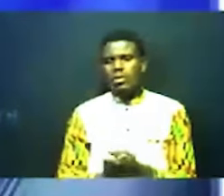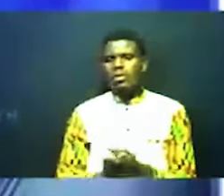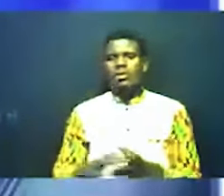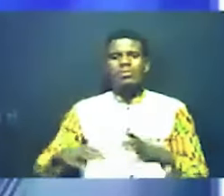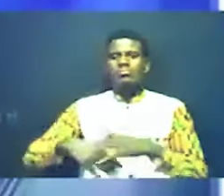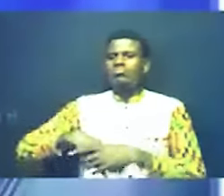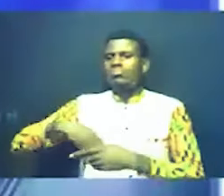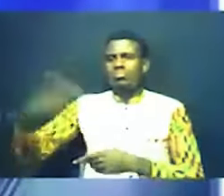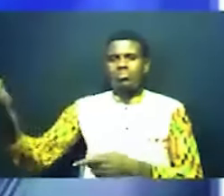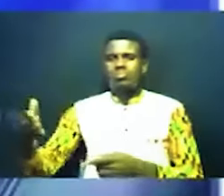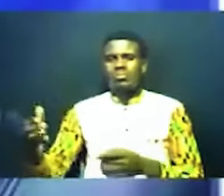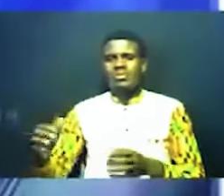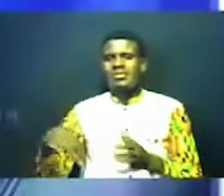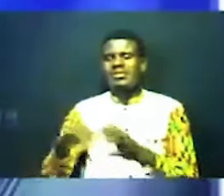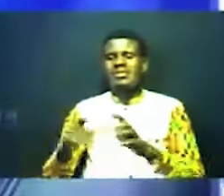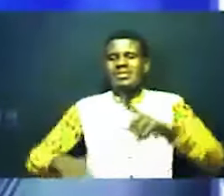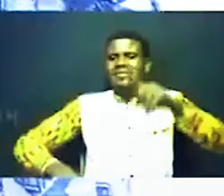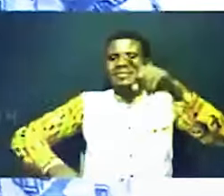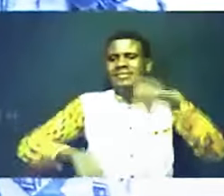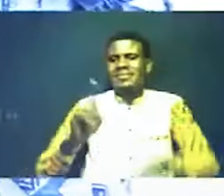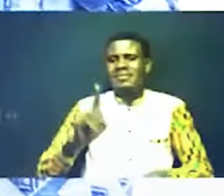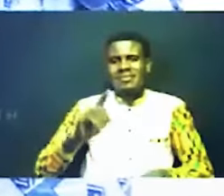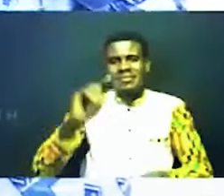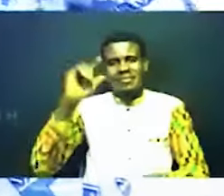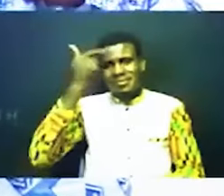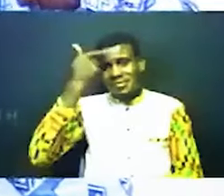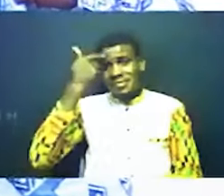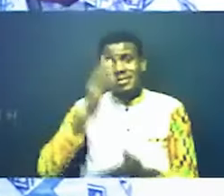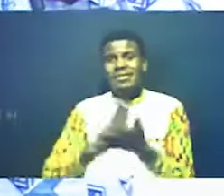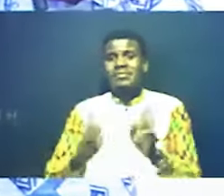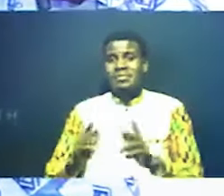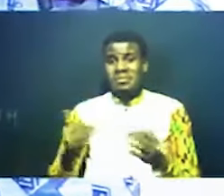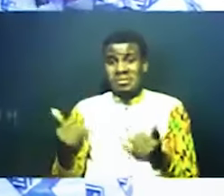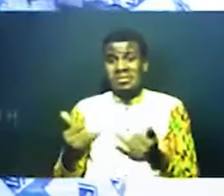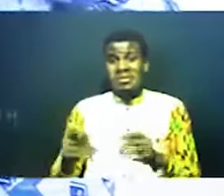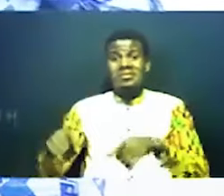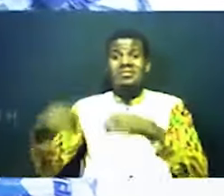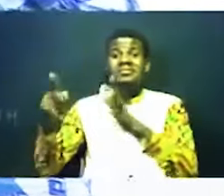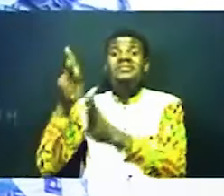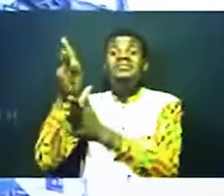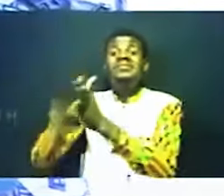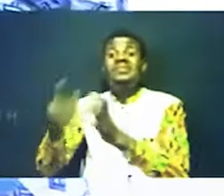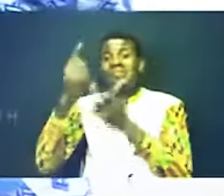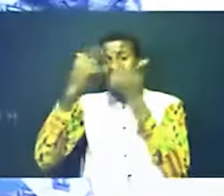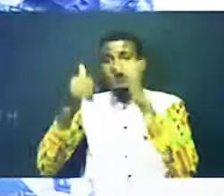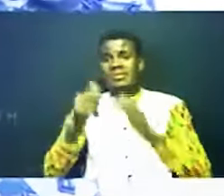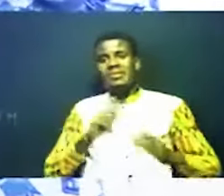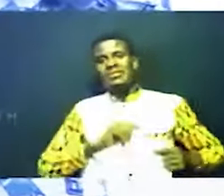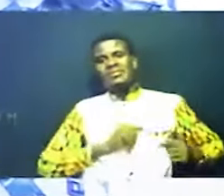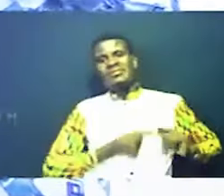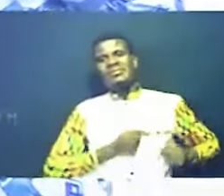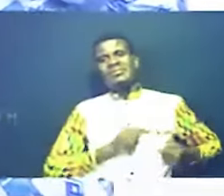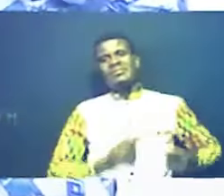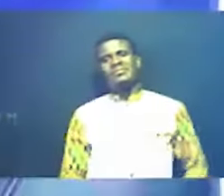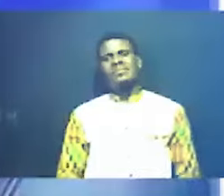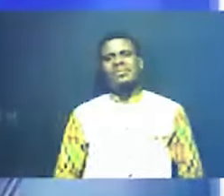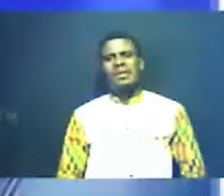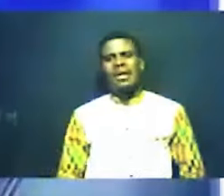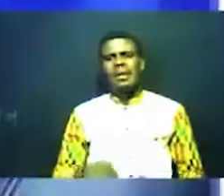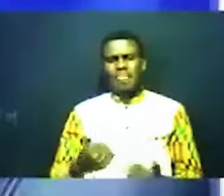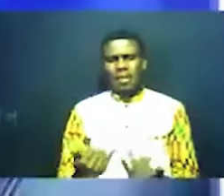to kill because of bitterness. How do I know that I